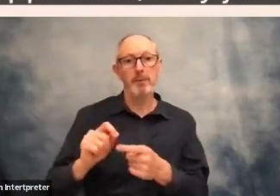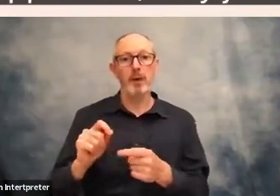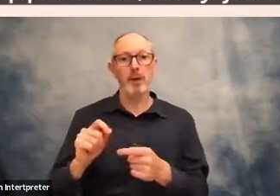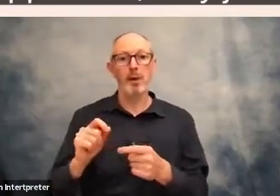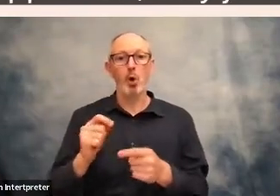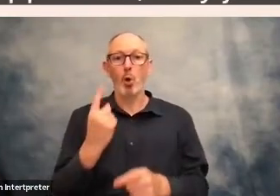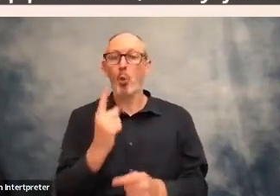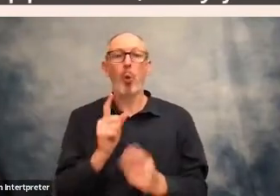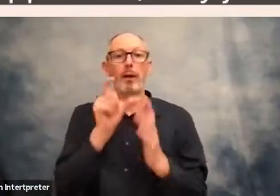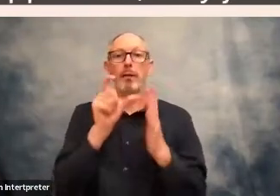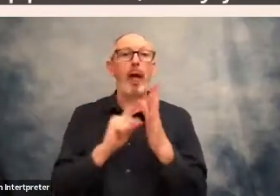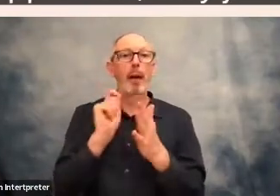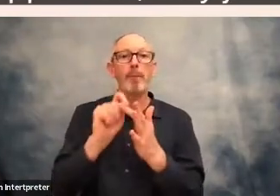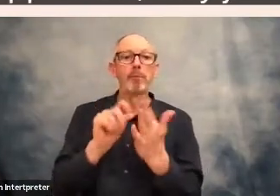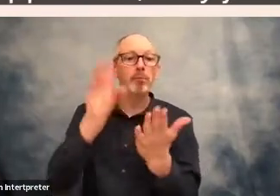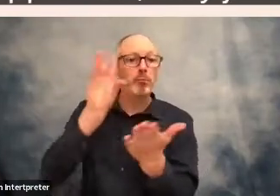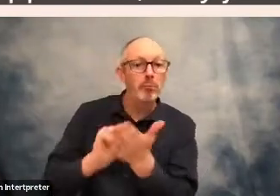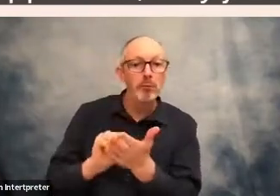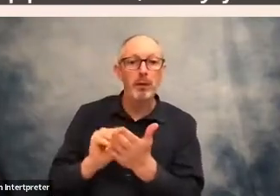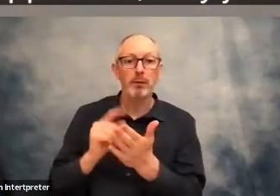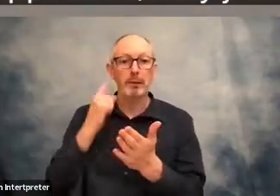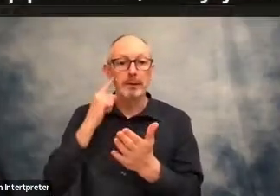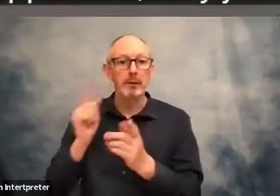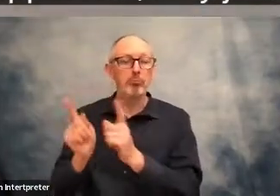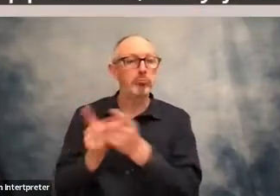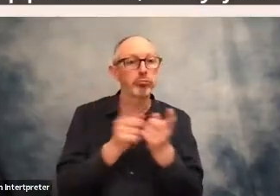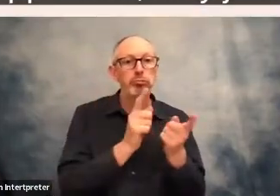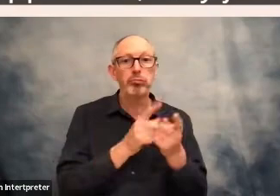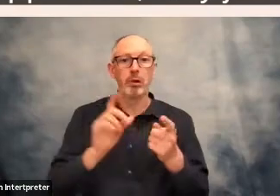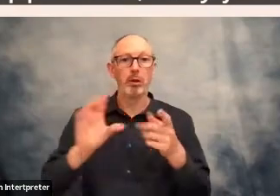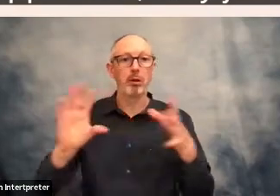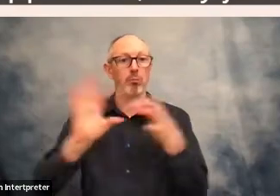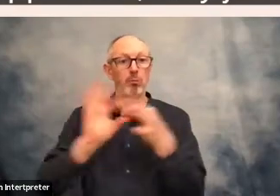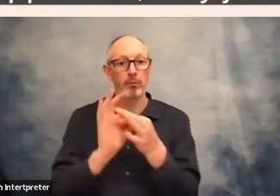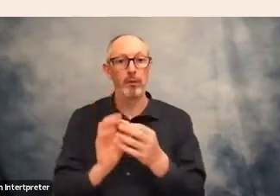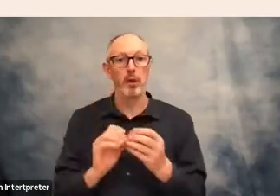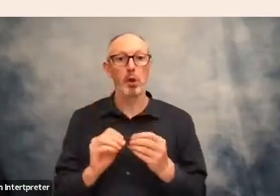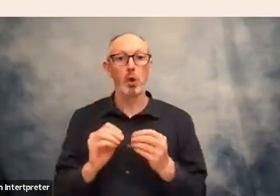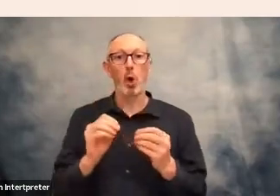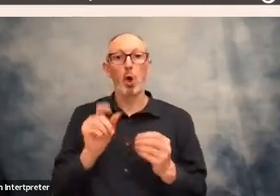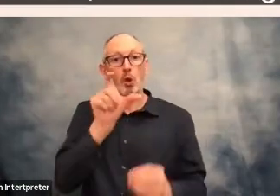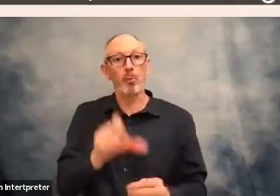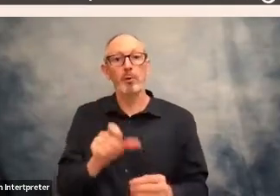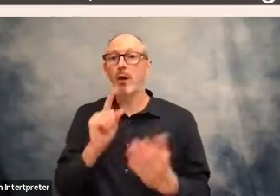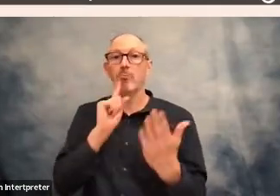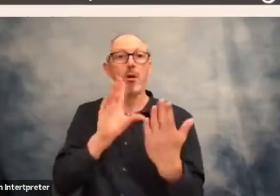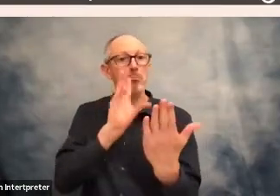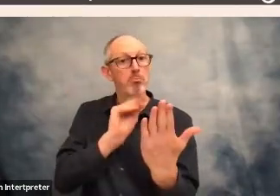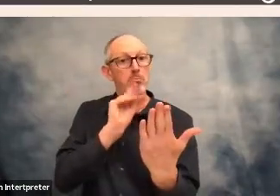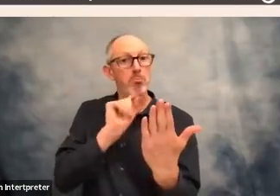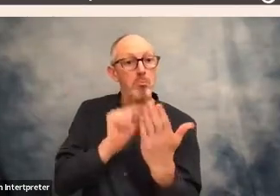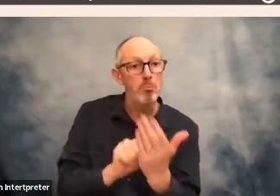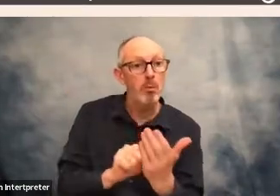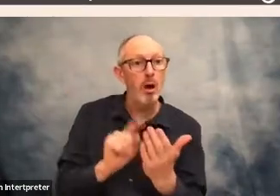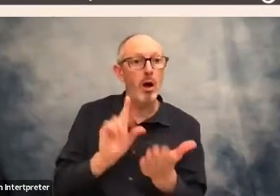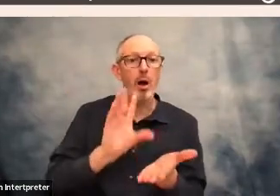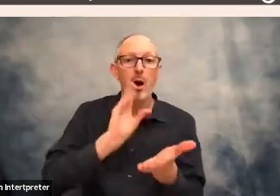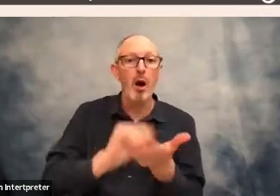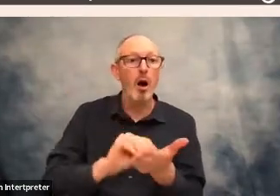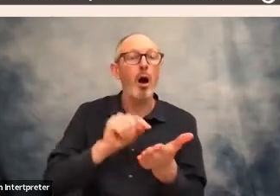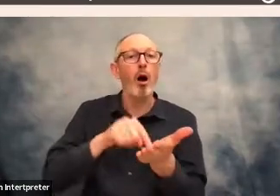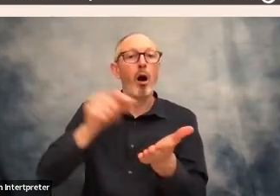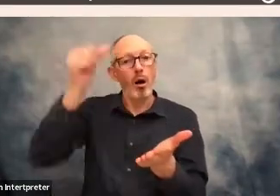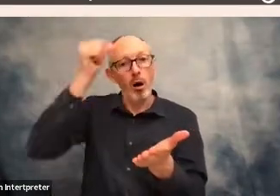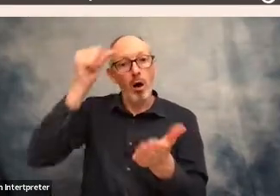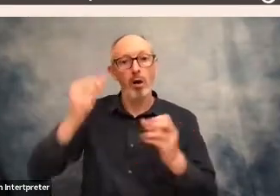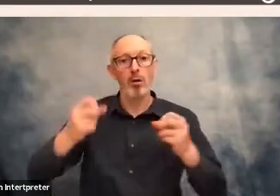element at a time while keeping the whole screen in mind. With AppGenie, they just simply say, I wish I had milk from Safeway.